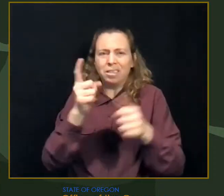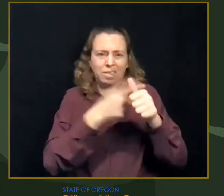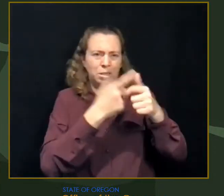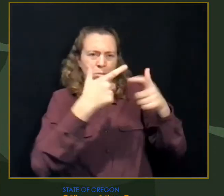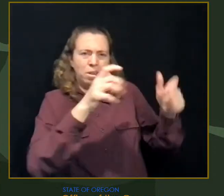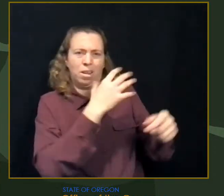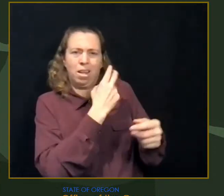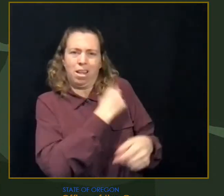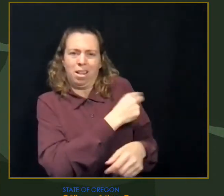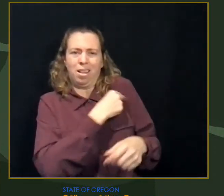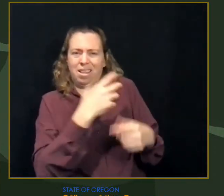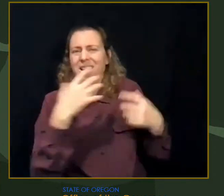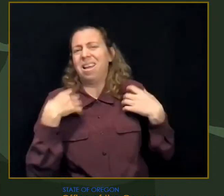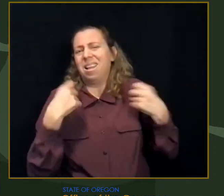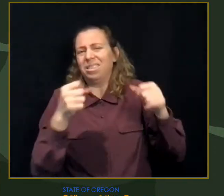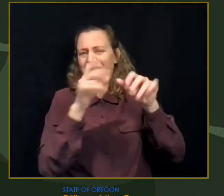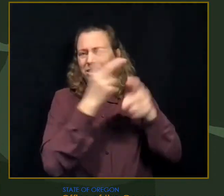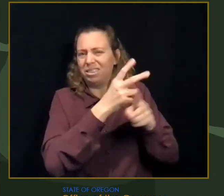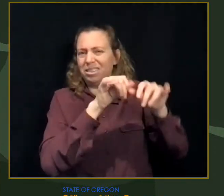access point.